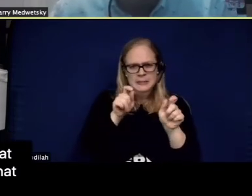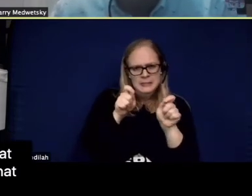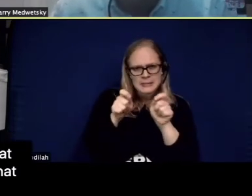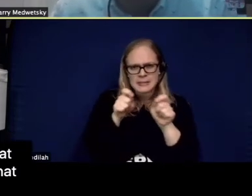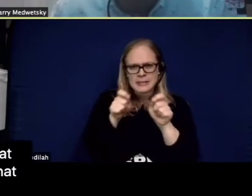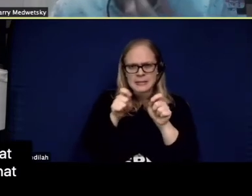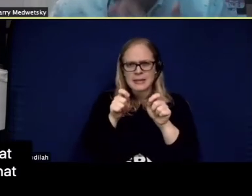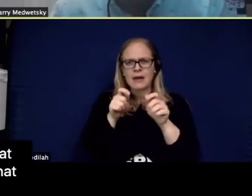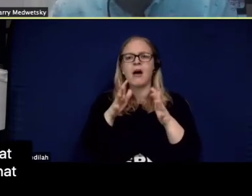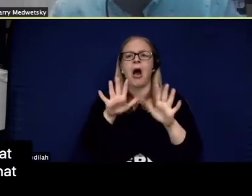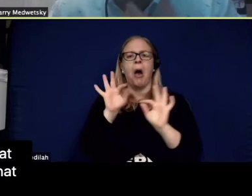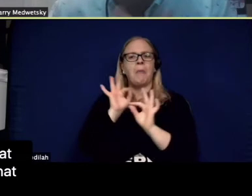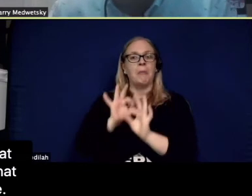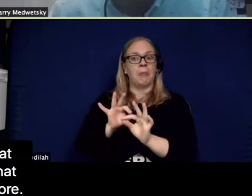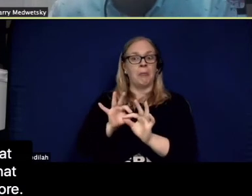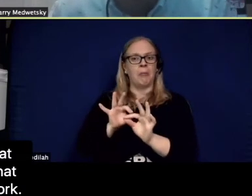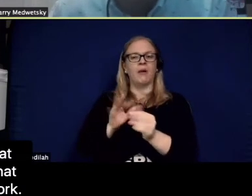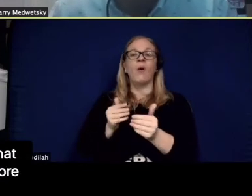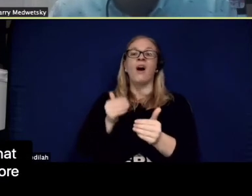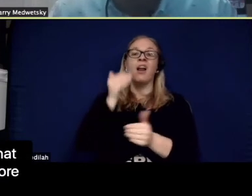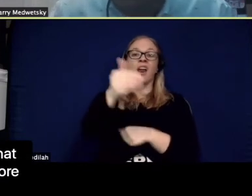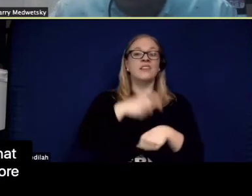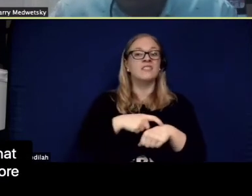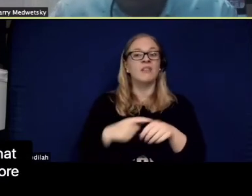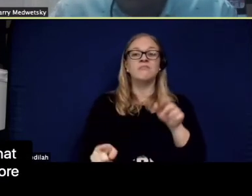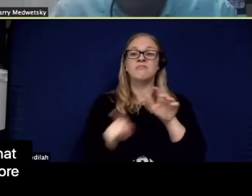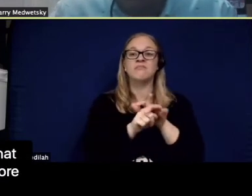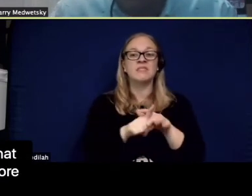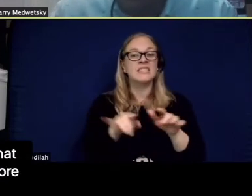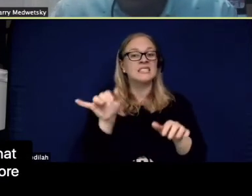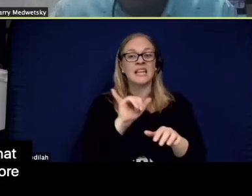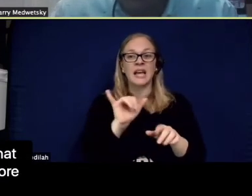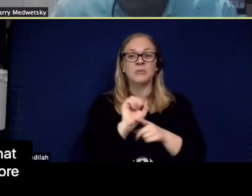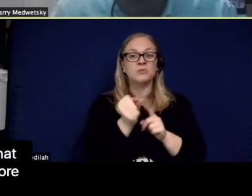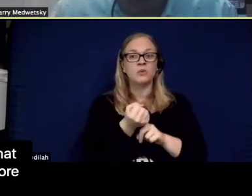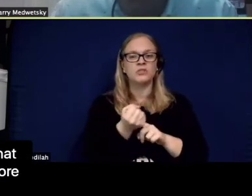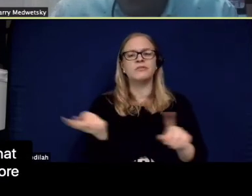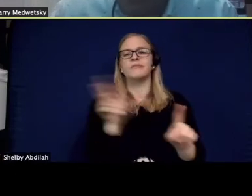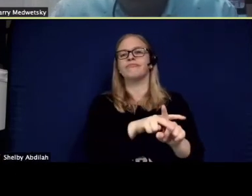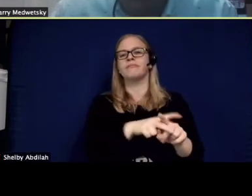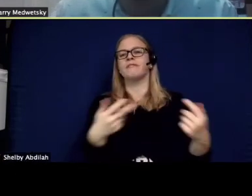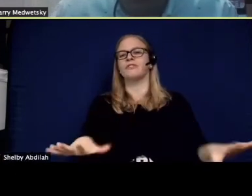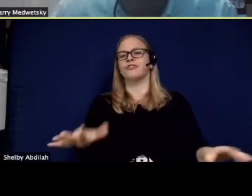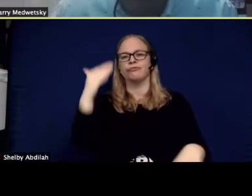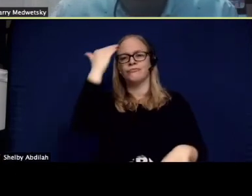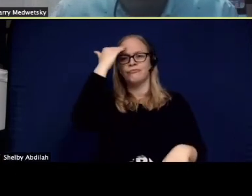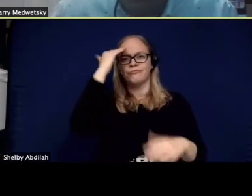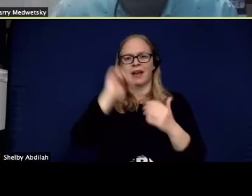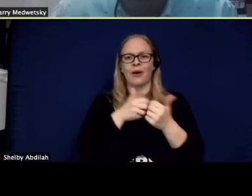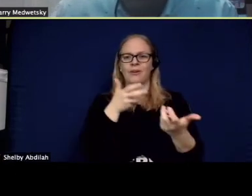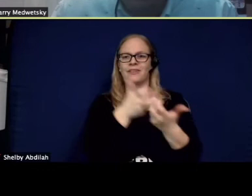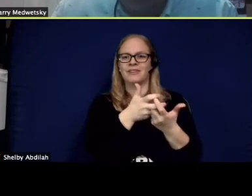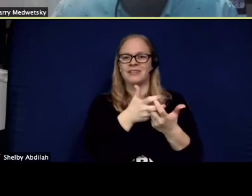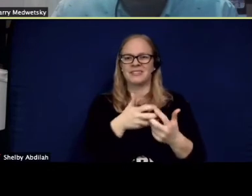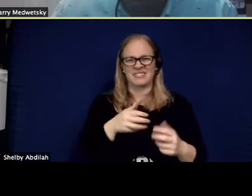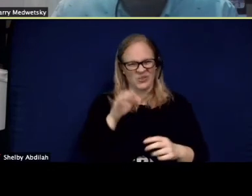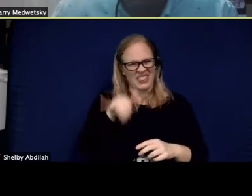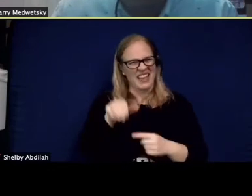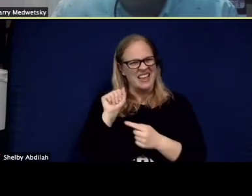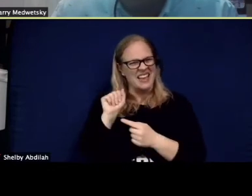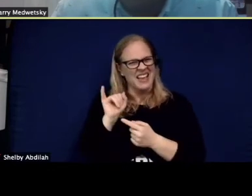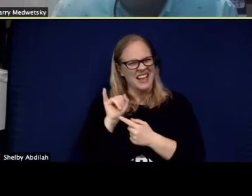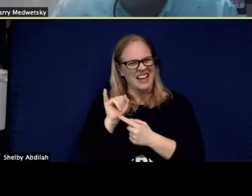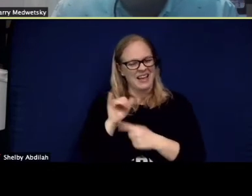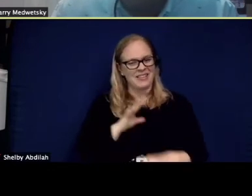it will more quickly go into those particular settings. So that is what artificial intelligence is able to